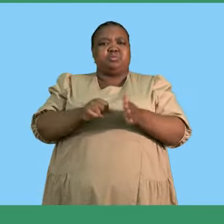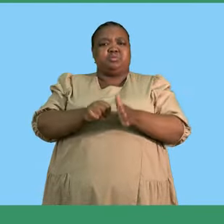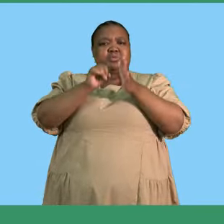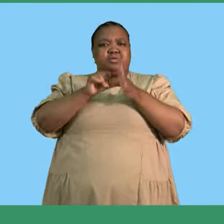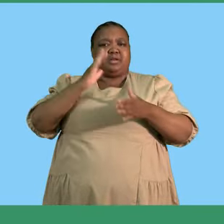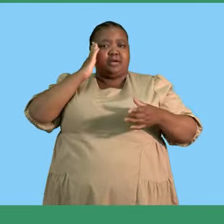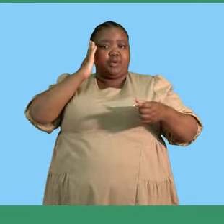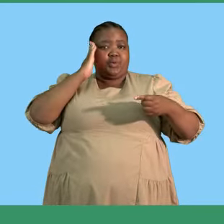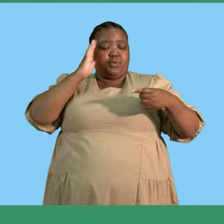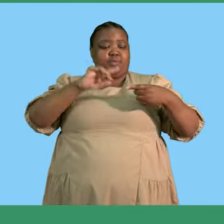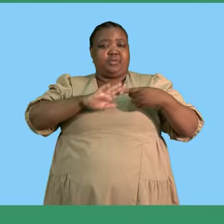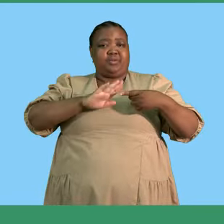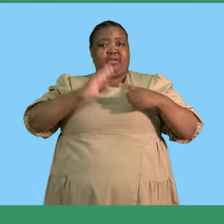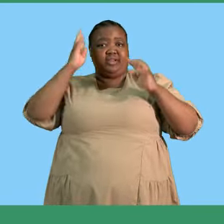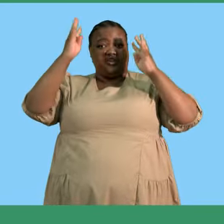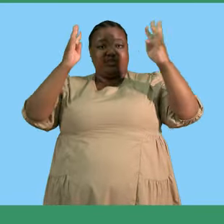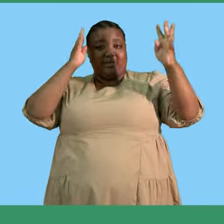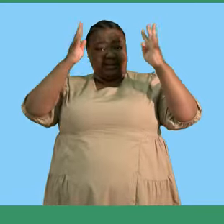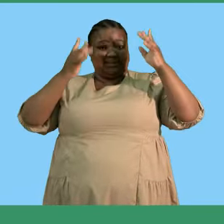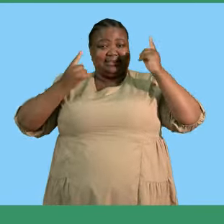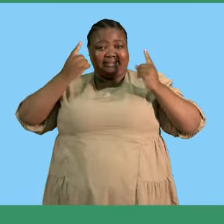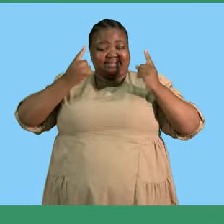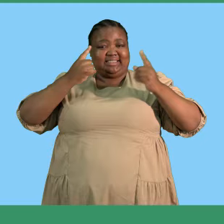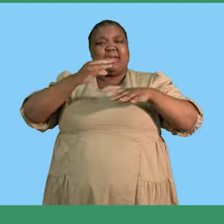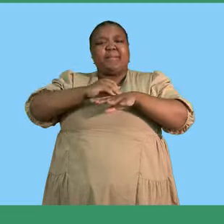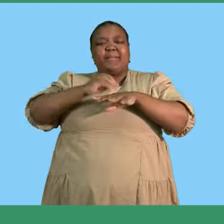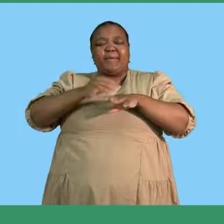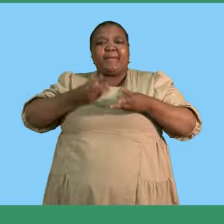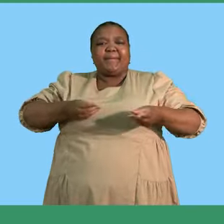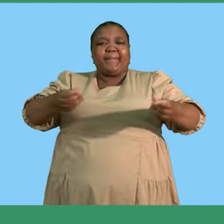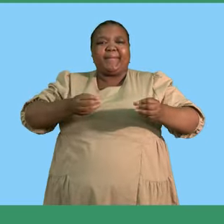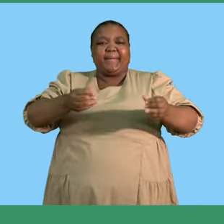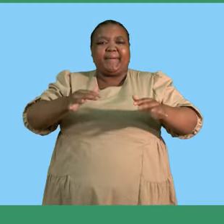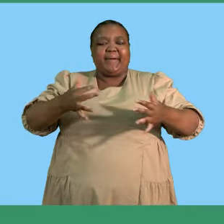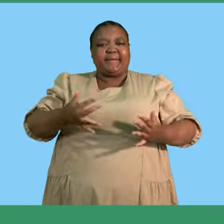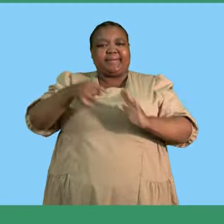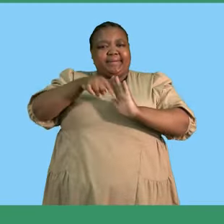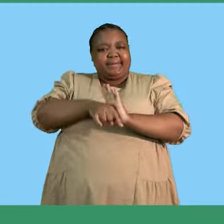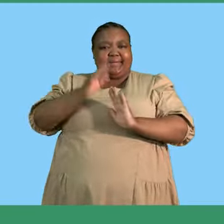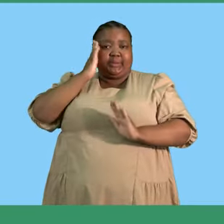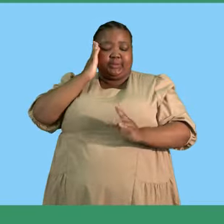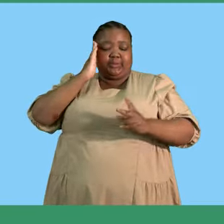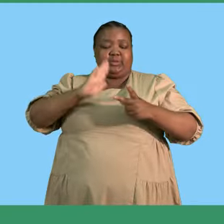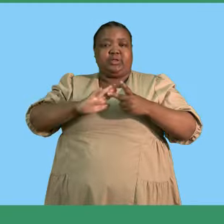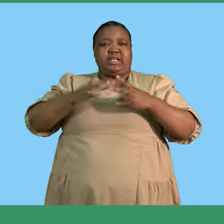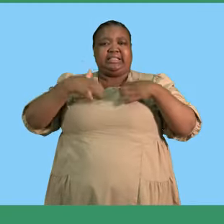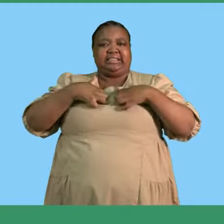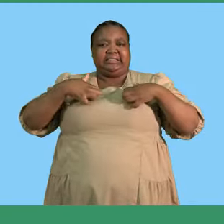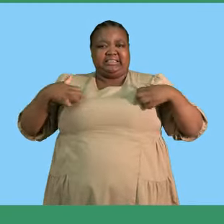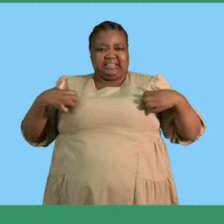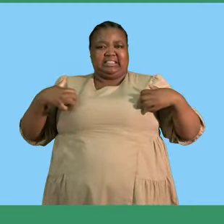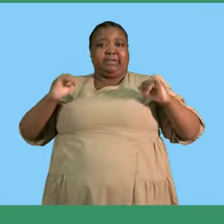be able to know creative thinking and problem solving in more detail, stress, crisis and